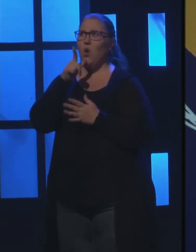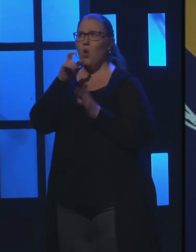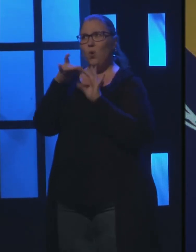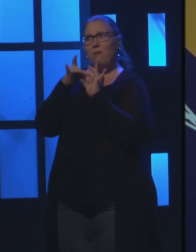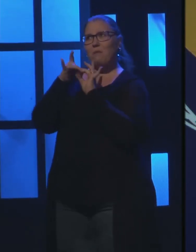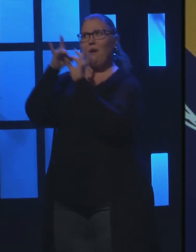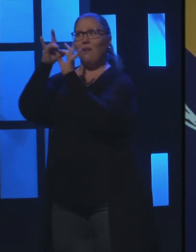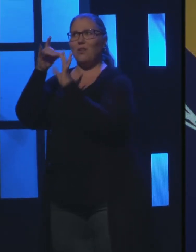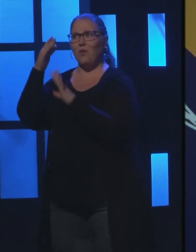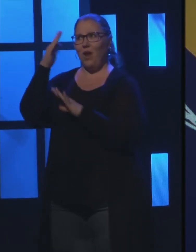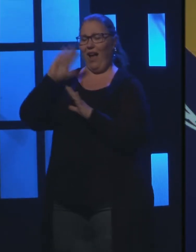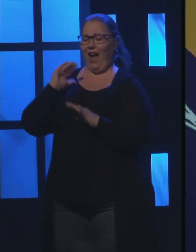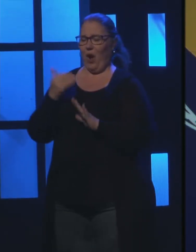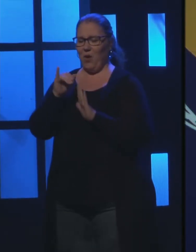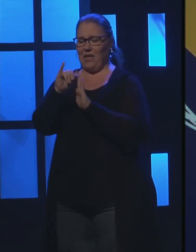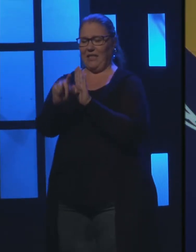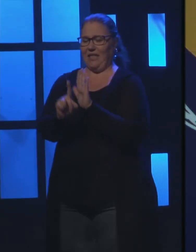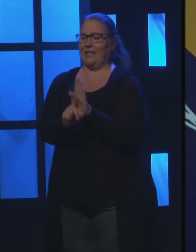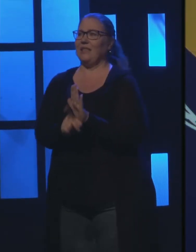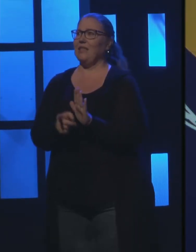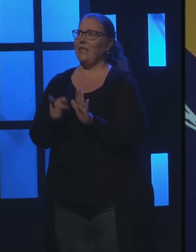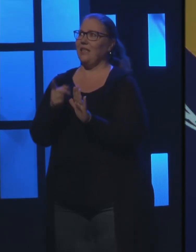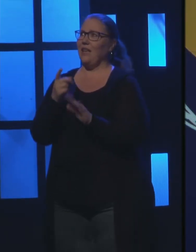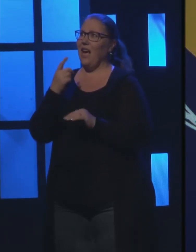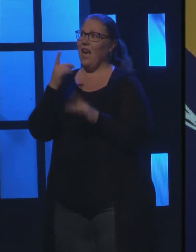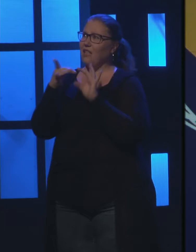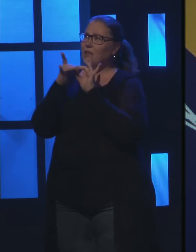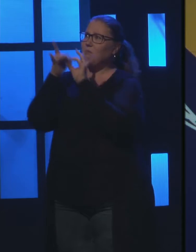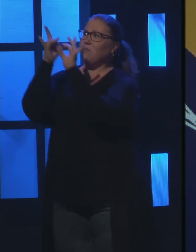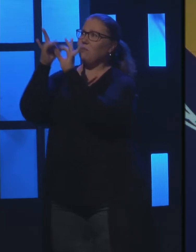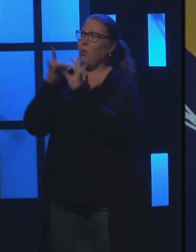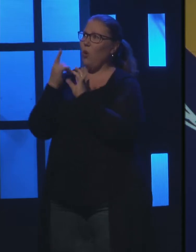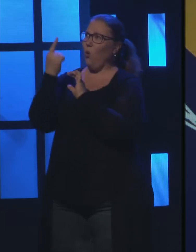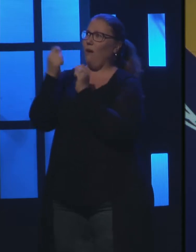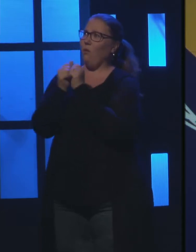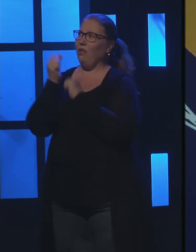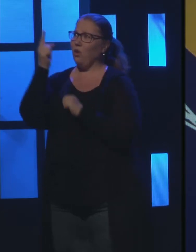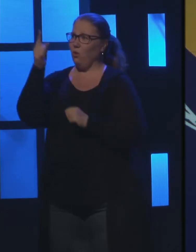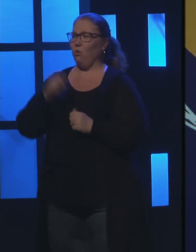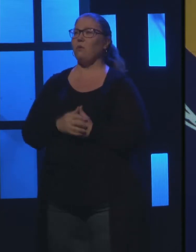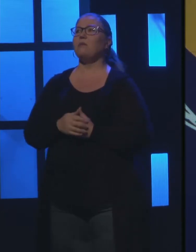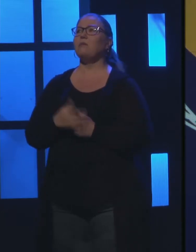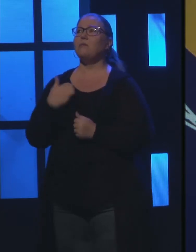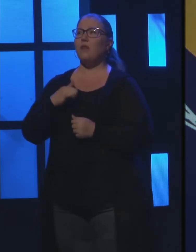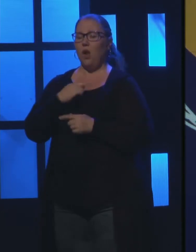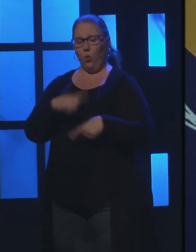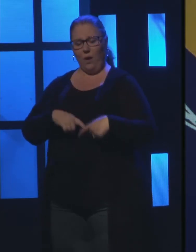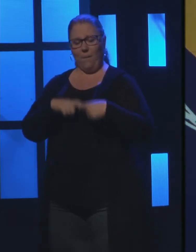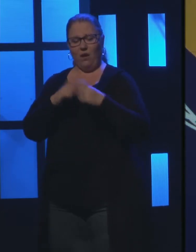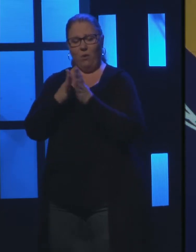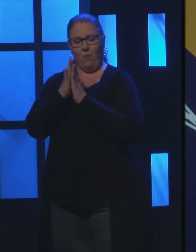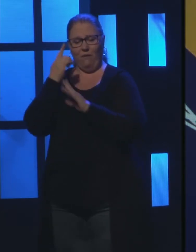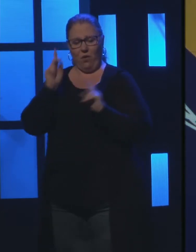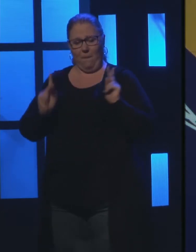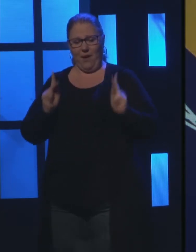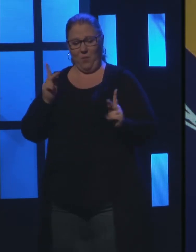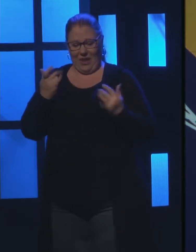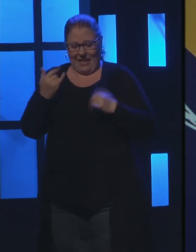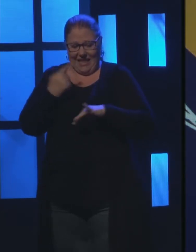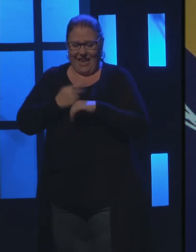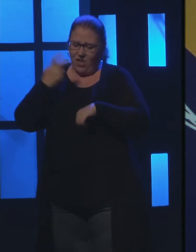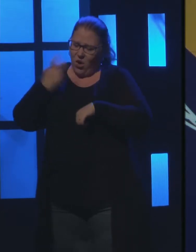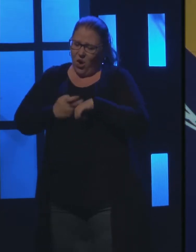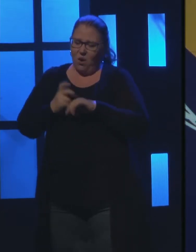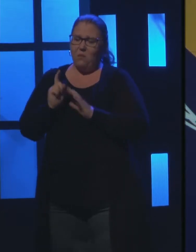us in the truth of our identity as one with you. God, we do pause and we pray for those who today is a